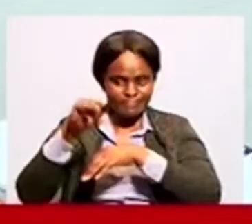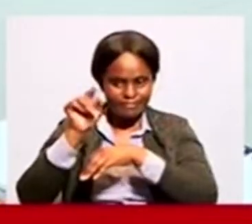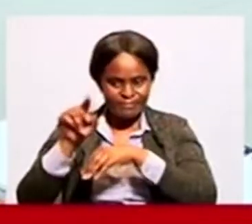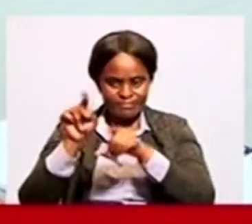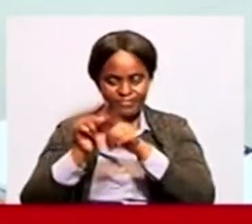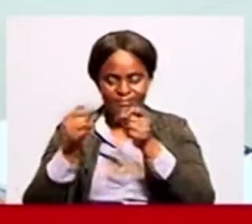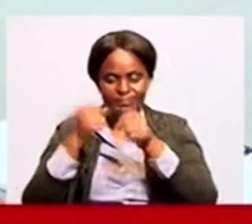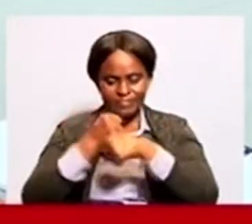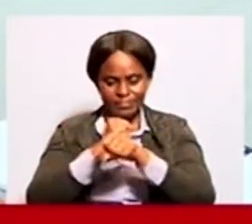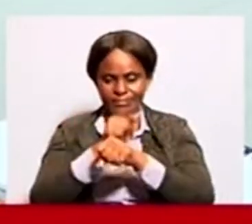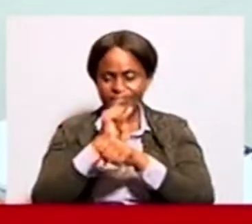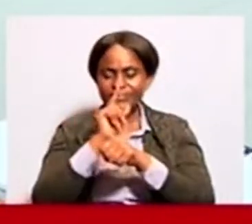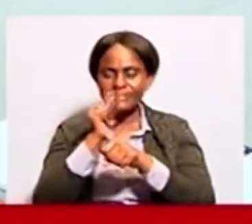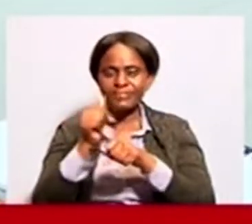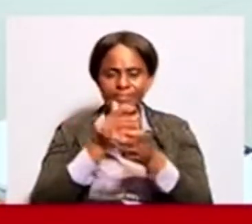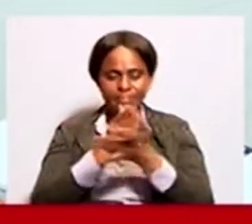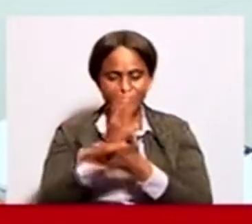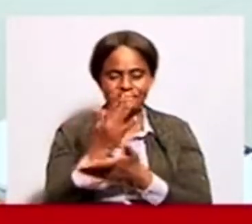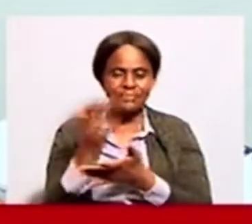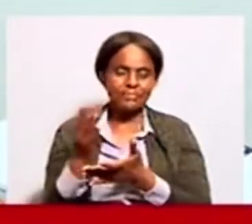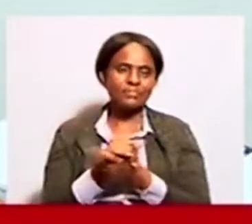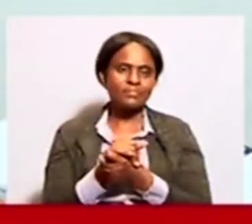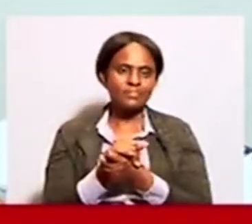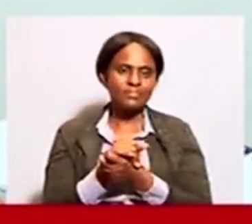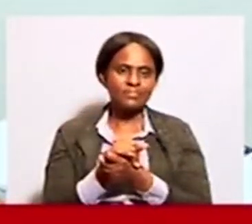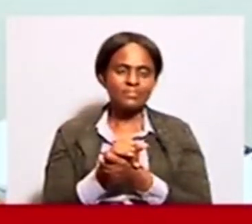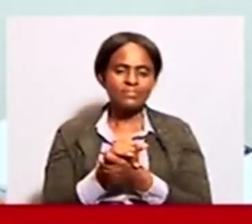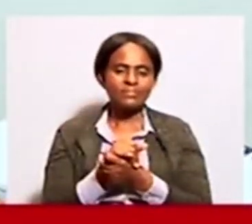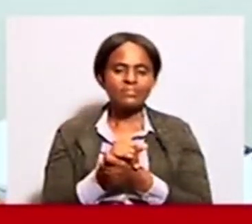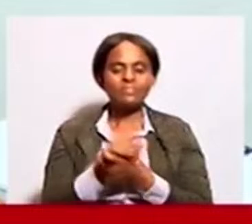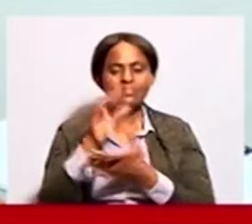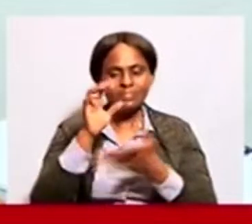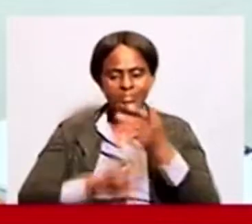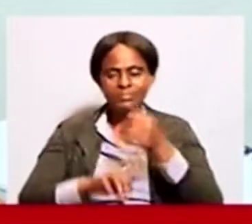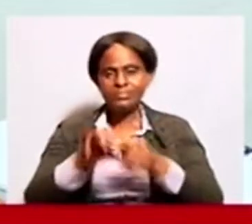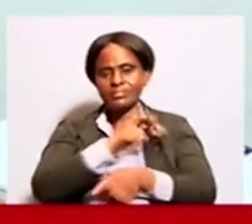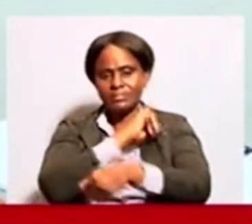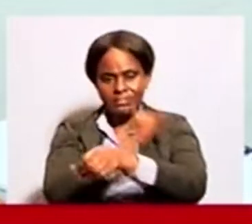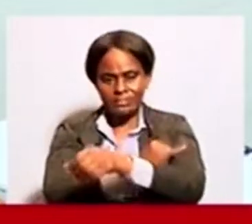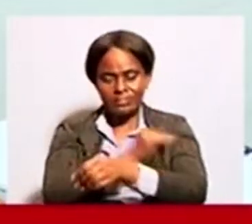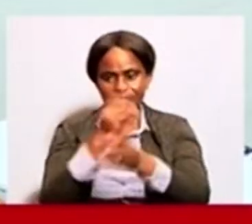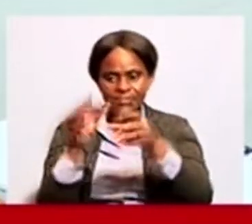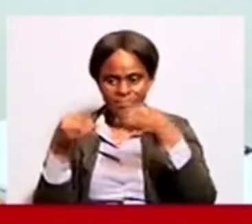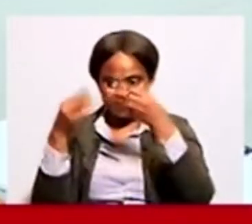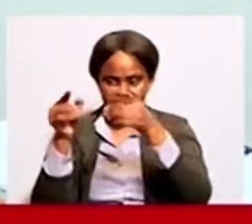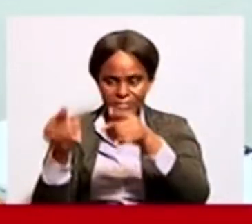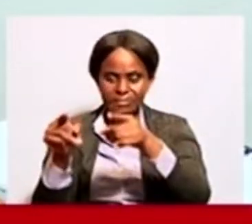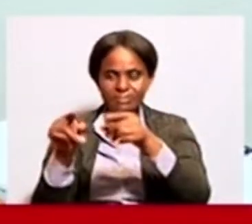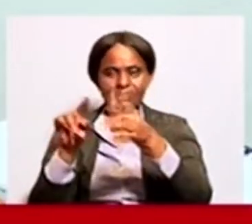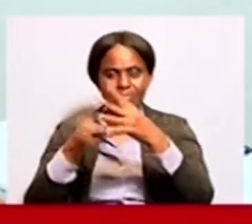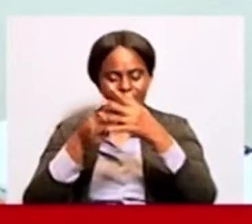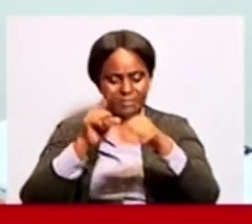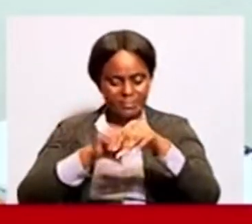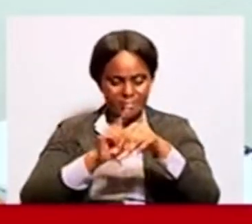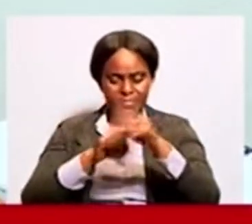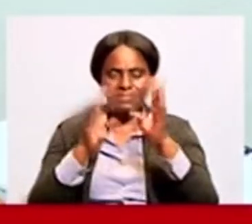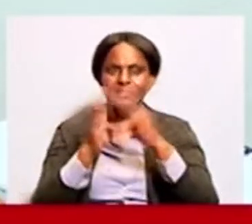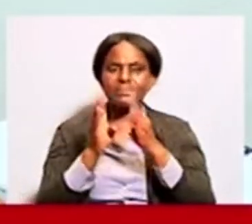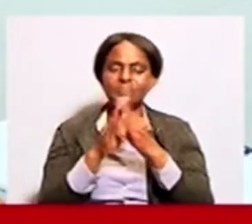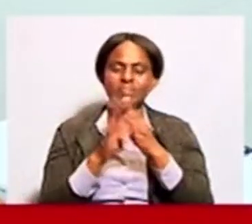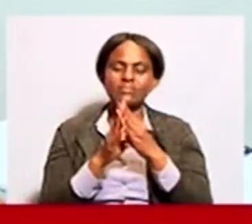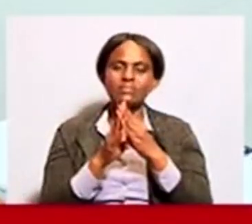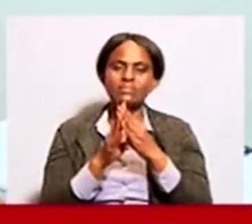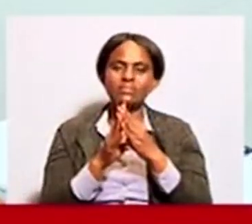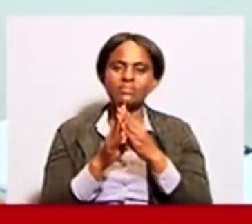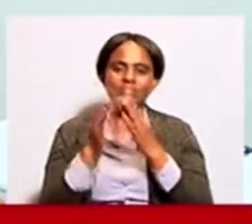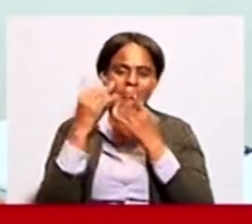want to make sure that you do the right thing. At this point, let me withdraw the immunity that was conferred on you at the beginning of this meeting,